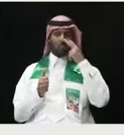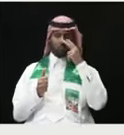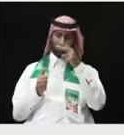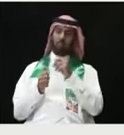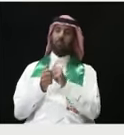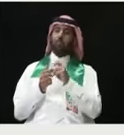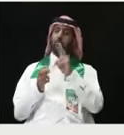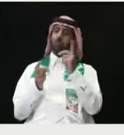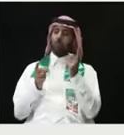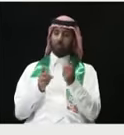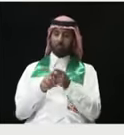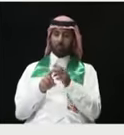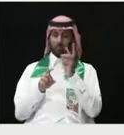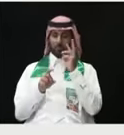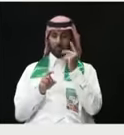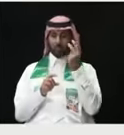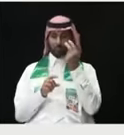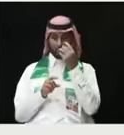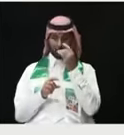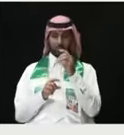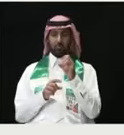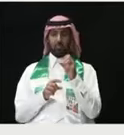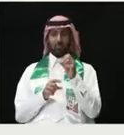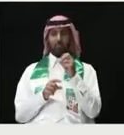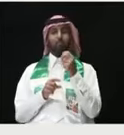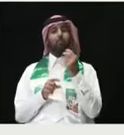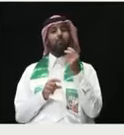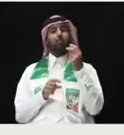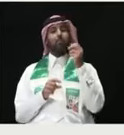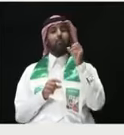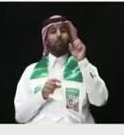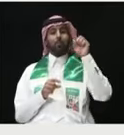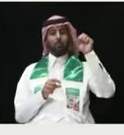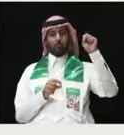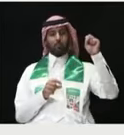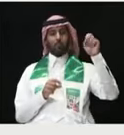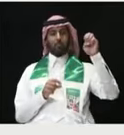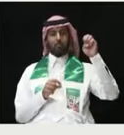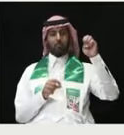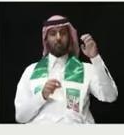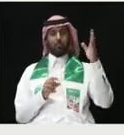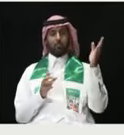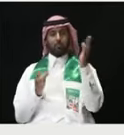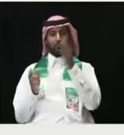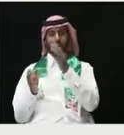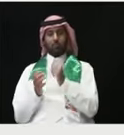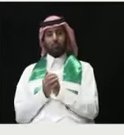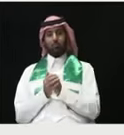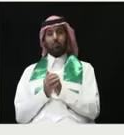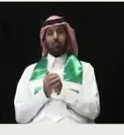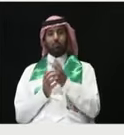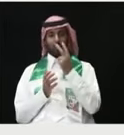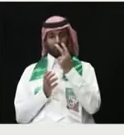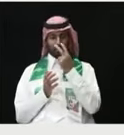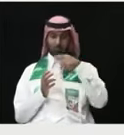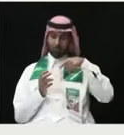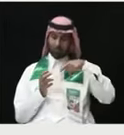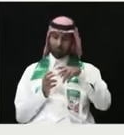action, short action. When Majid was looking at the trees when he saw a